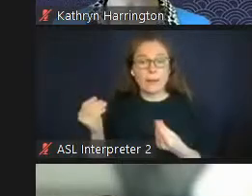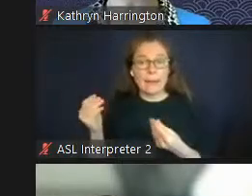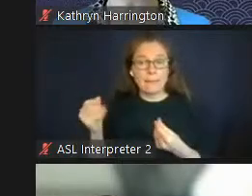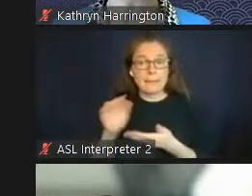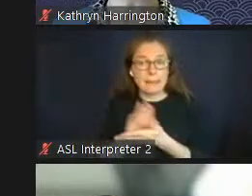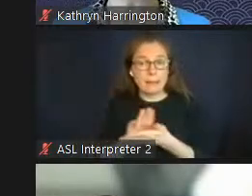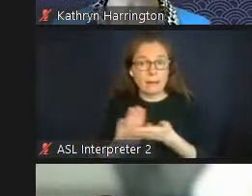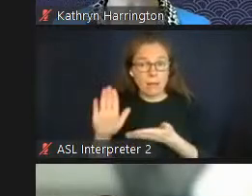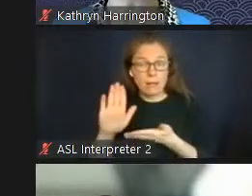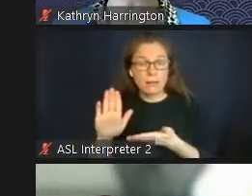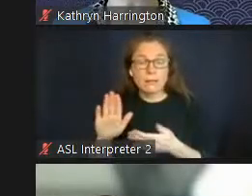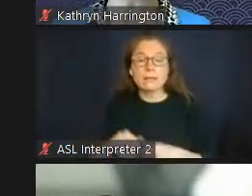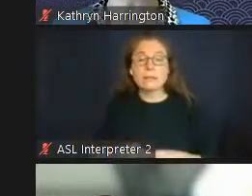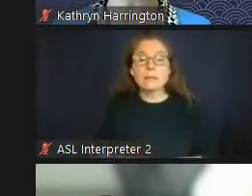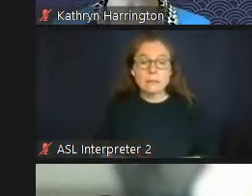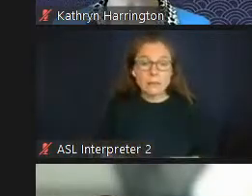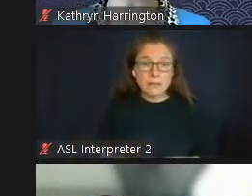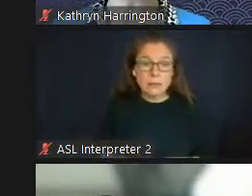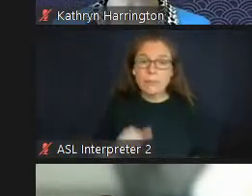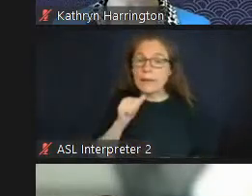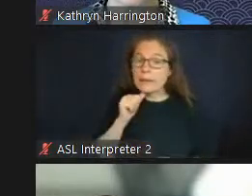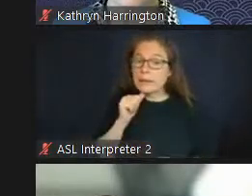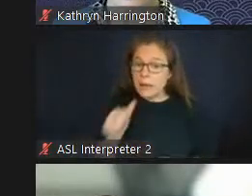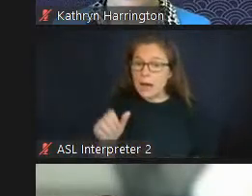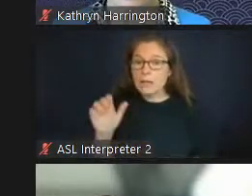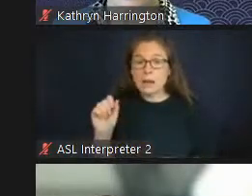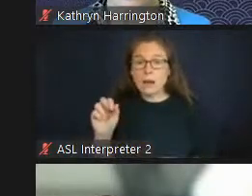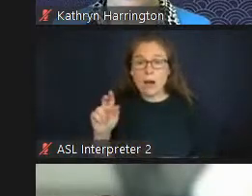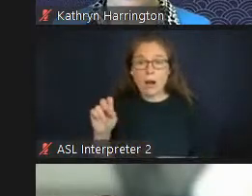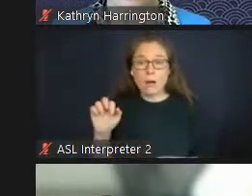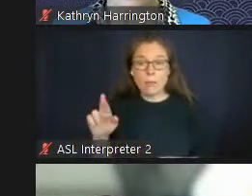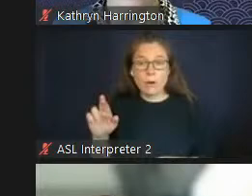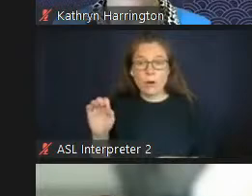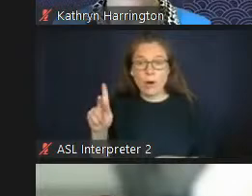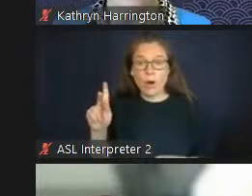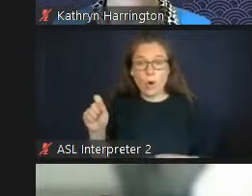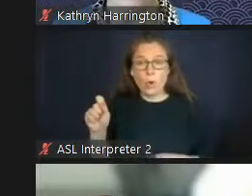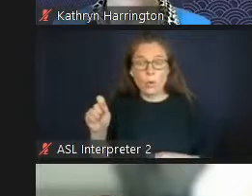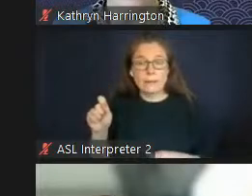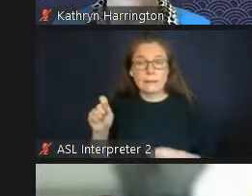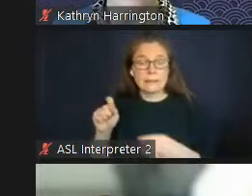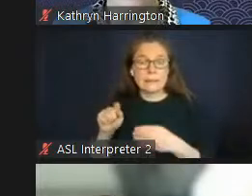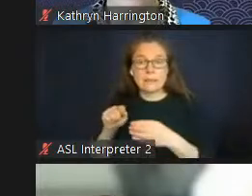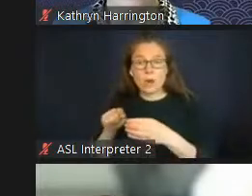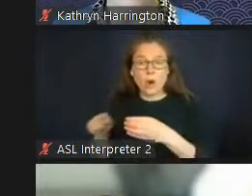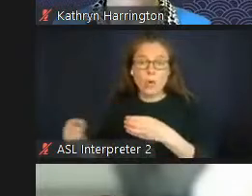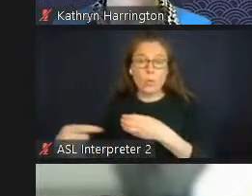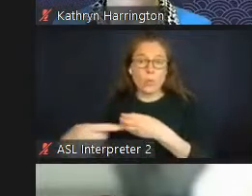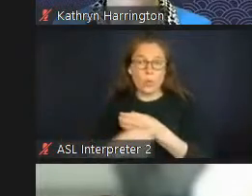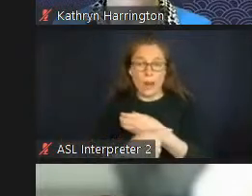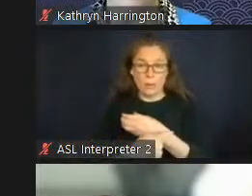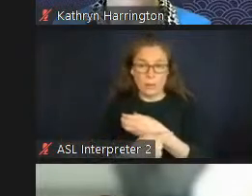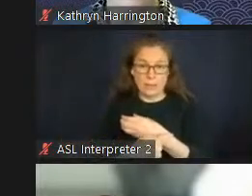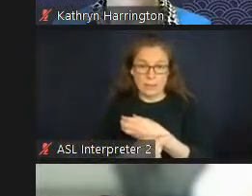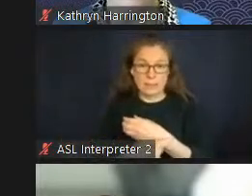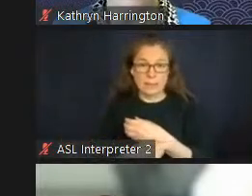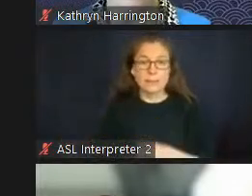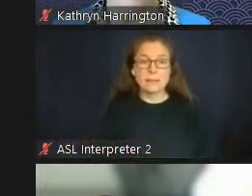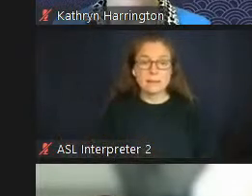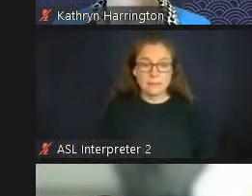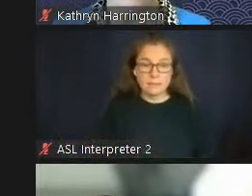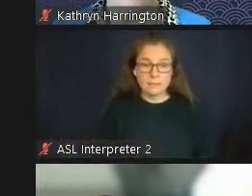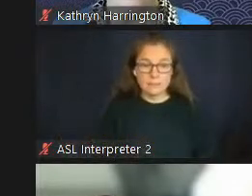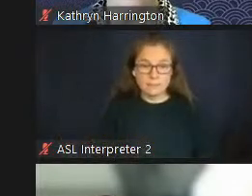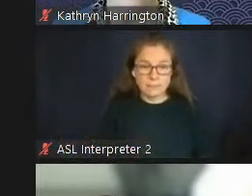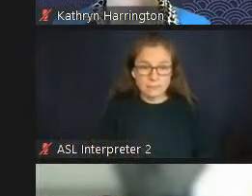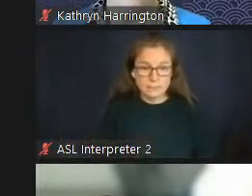not include what's called Arbor Oaks, which was a development on the north side of Springville Road on either side of Joss Avenue.